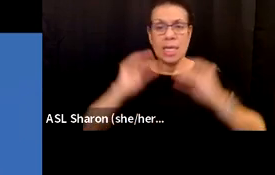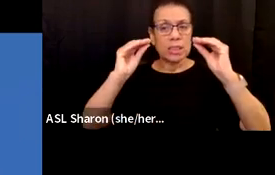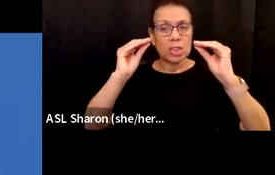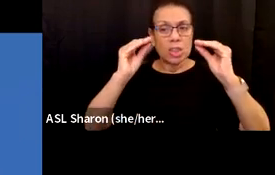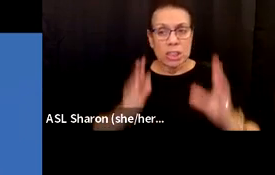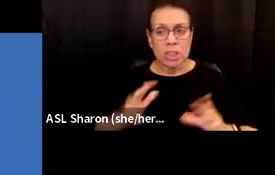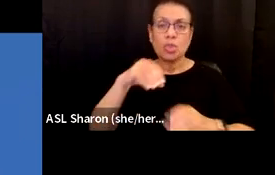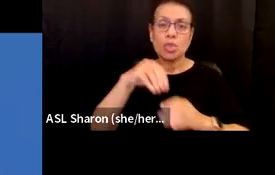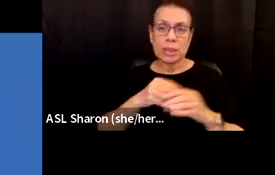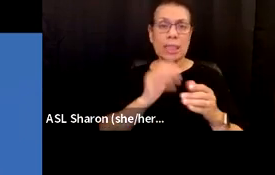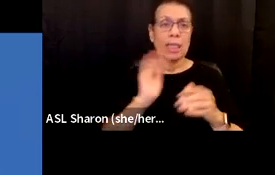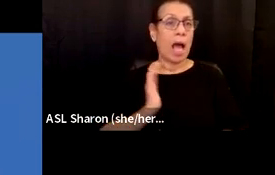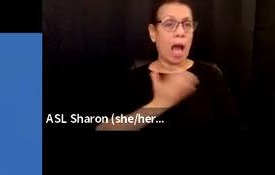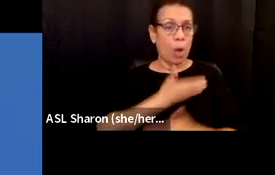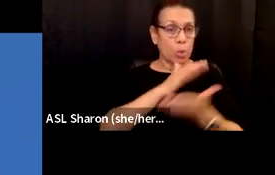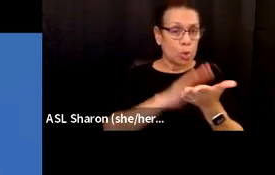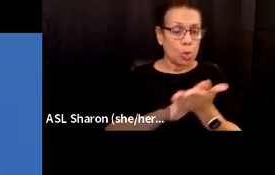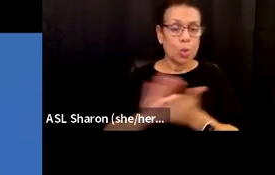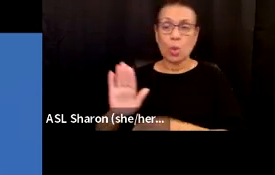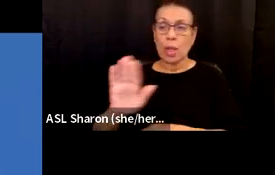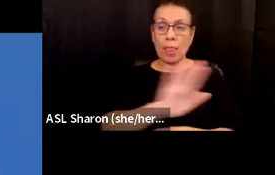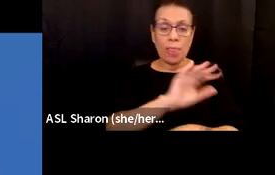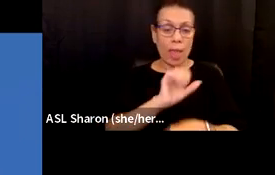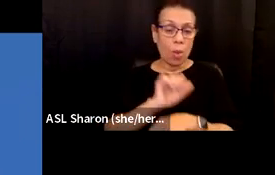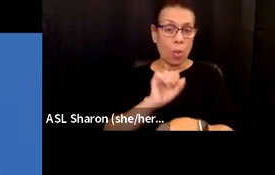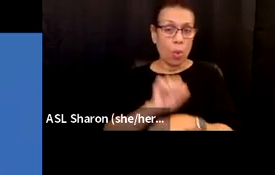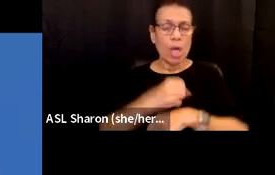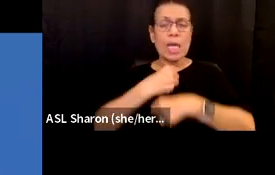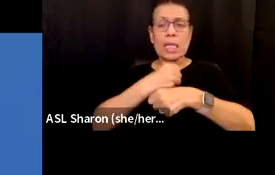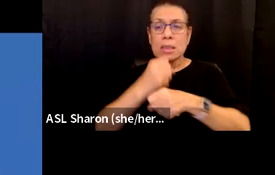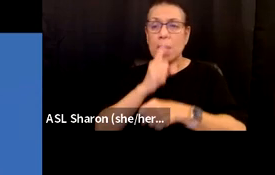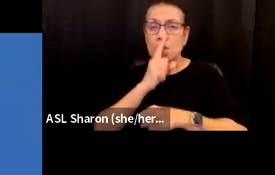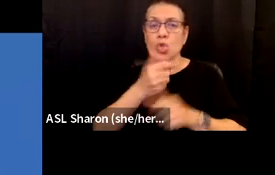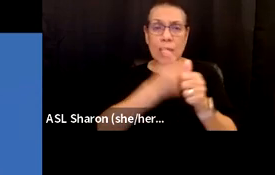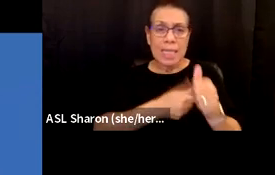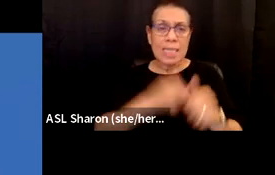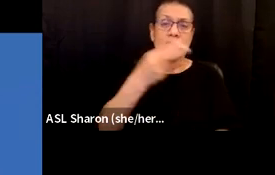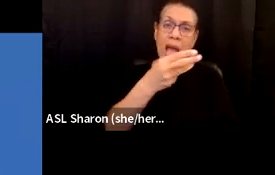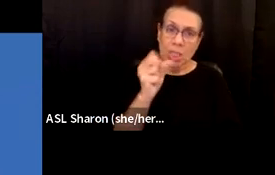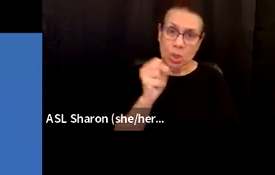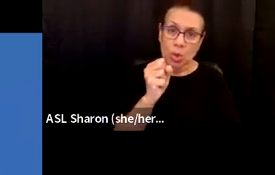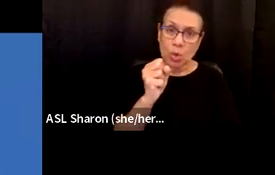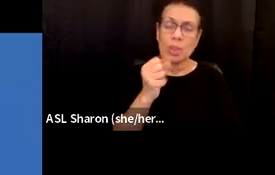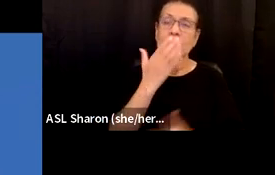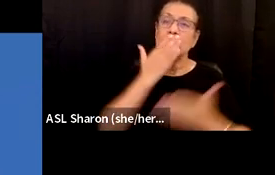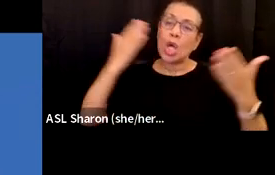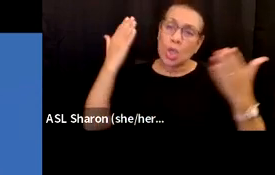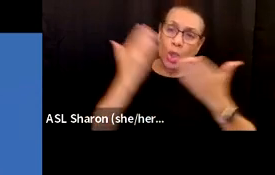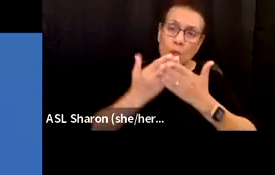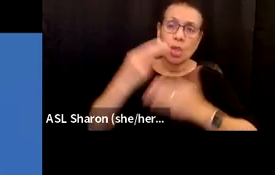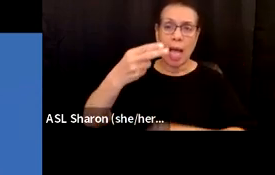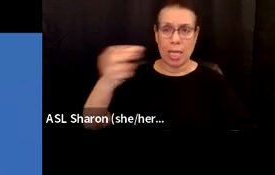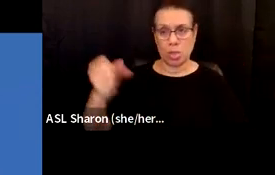schools and the work that they're doing to ensure every single high school is a great high school for